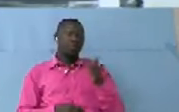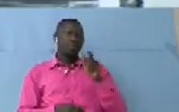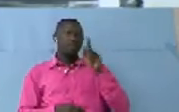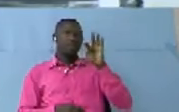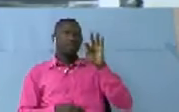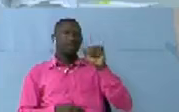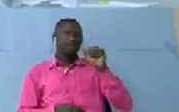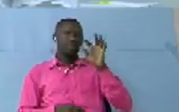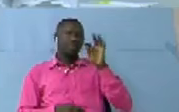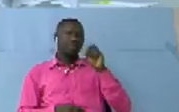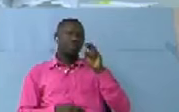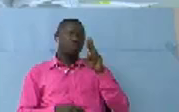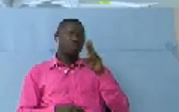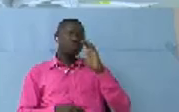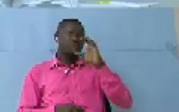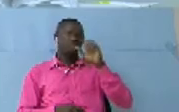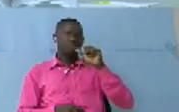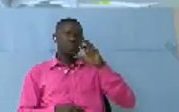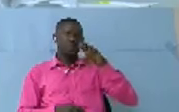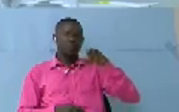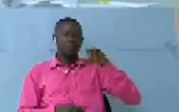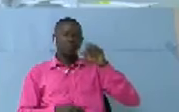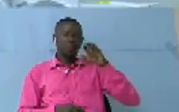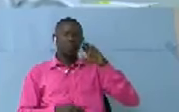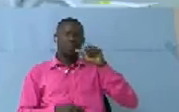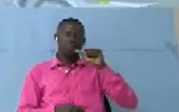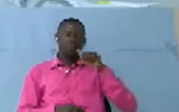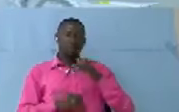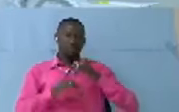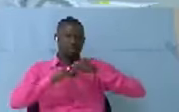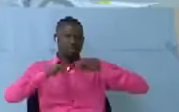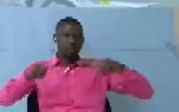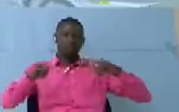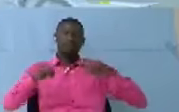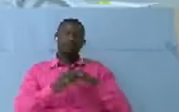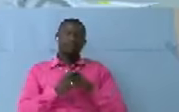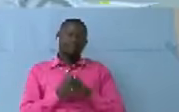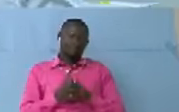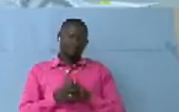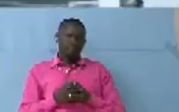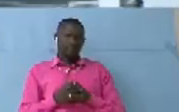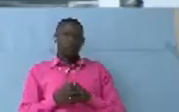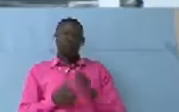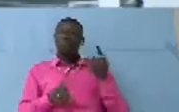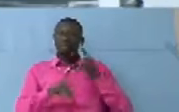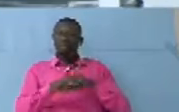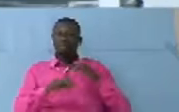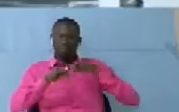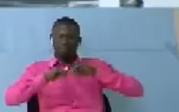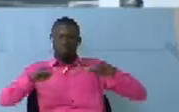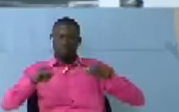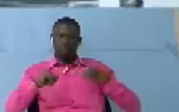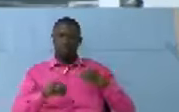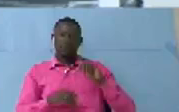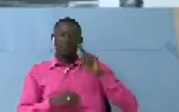on our own too. At what stage were you separated? Yale, tell her what is the Kalibuli Wokan. Wosho Mola Yen